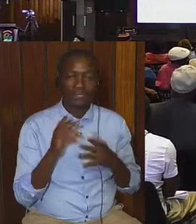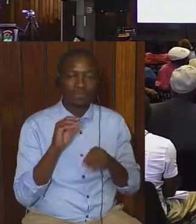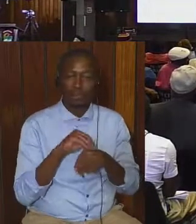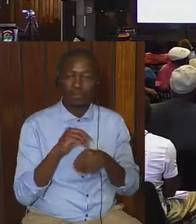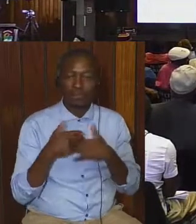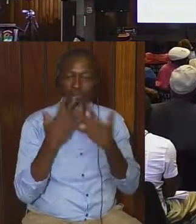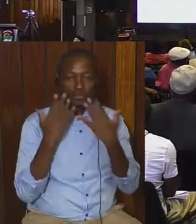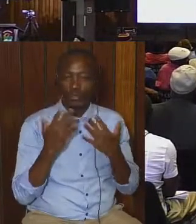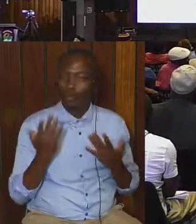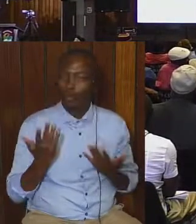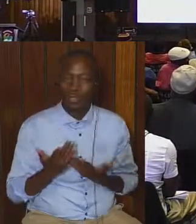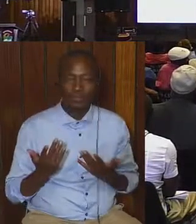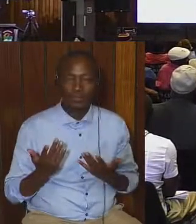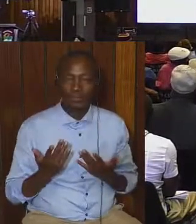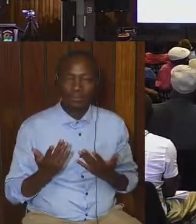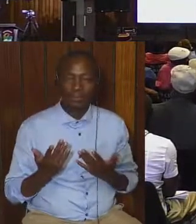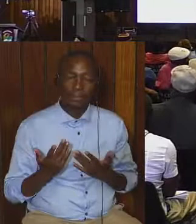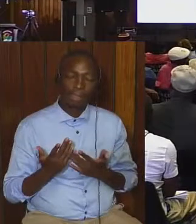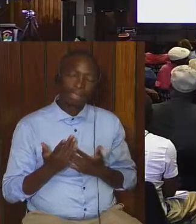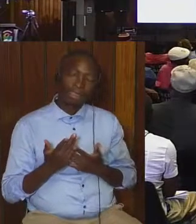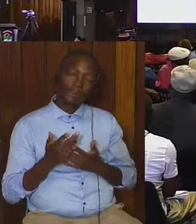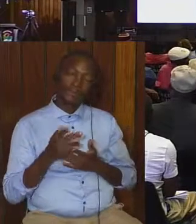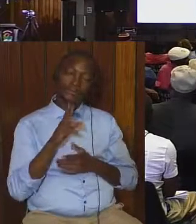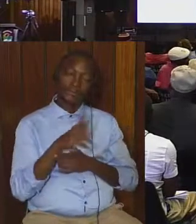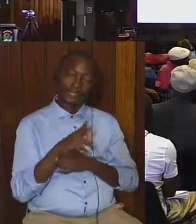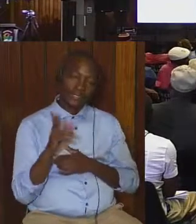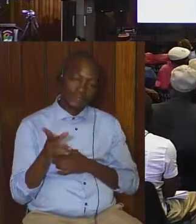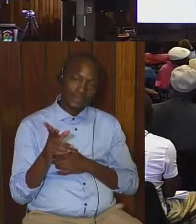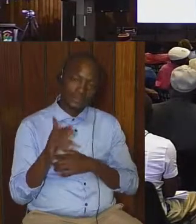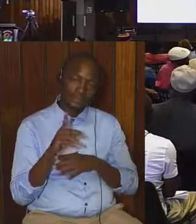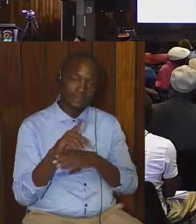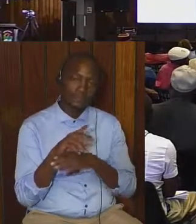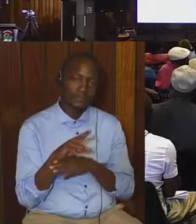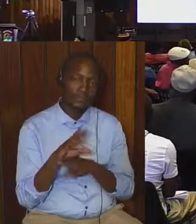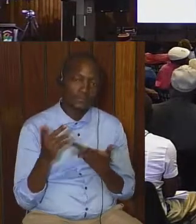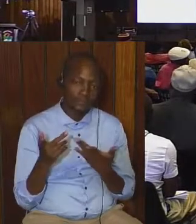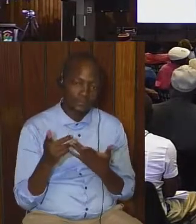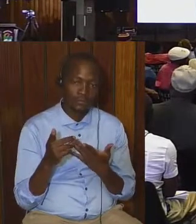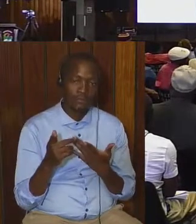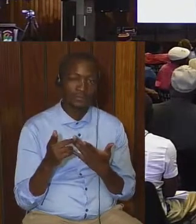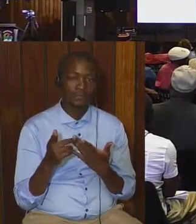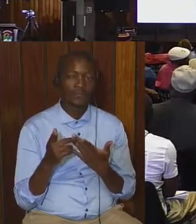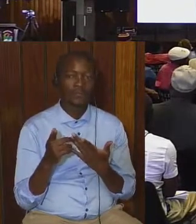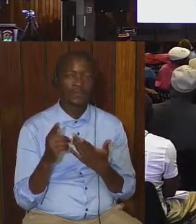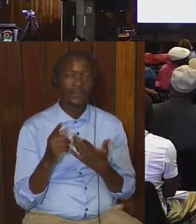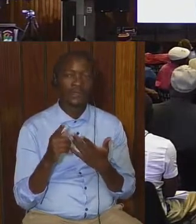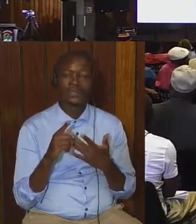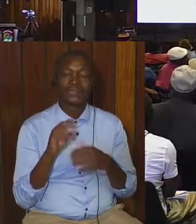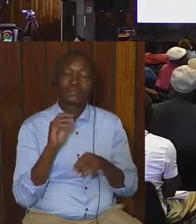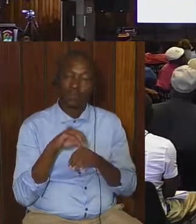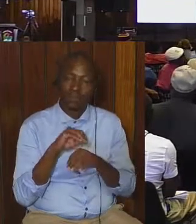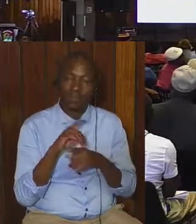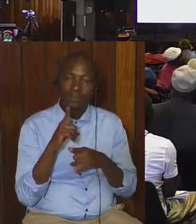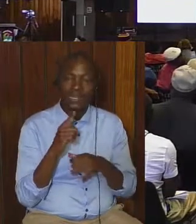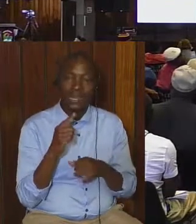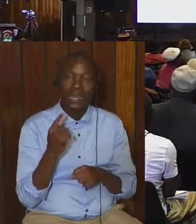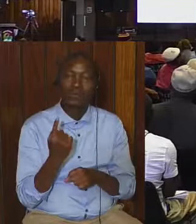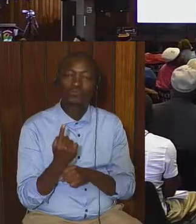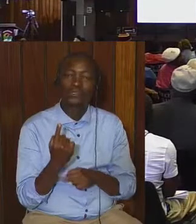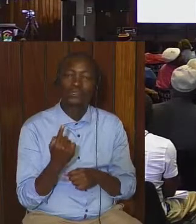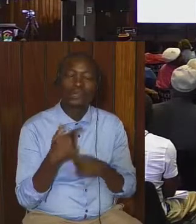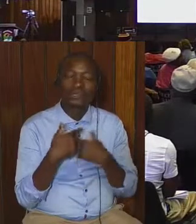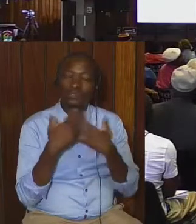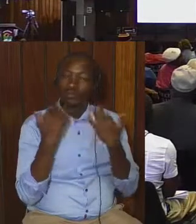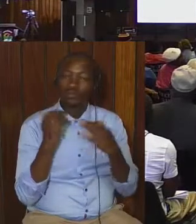kuphi. Siphinde sibuye futhi again indaba yidla umuzi kakhulu waseGauteng. Angazi ukuthi